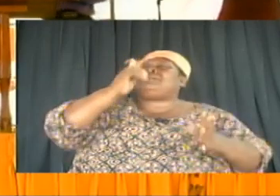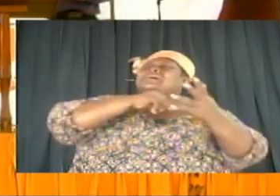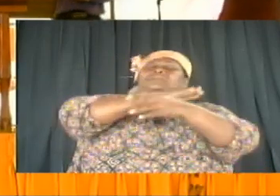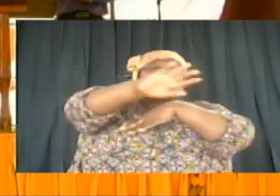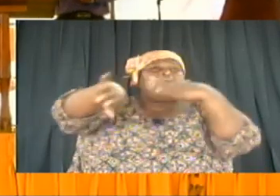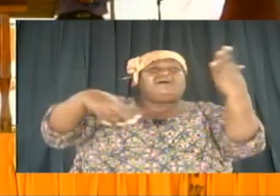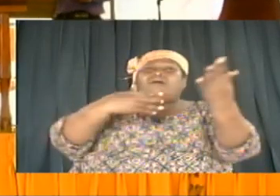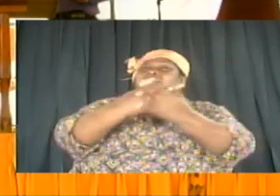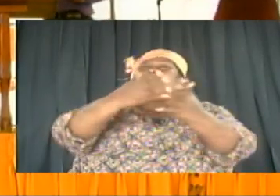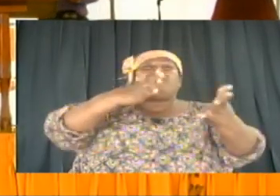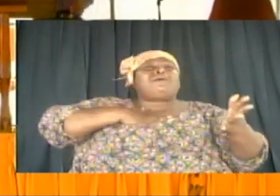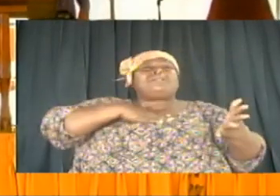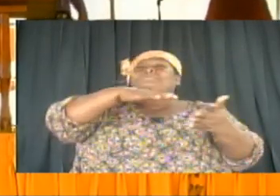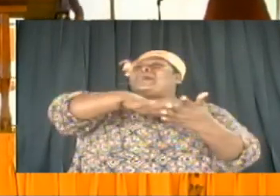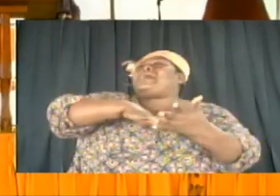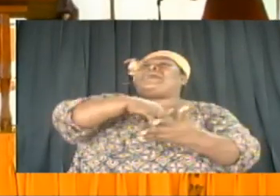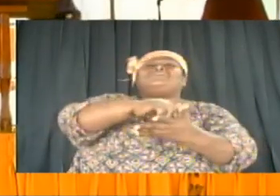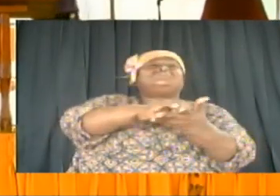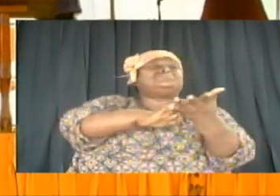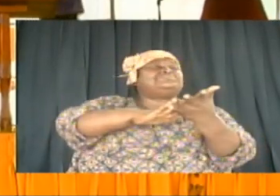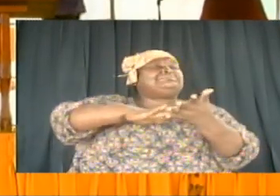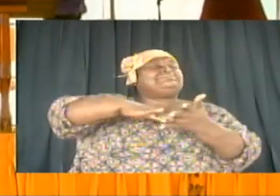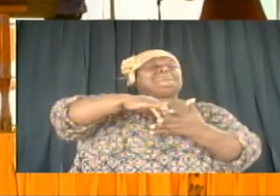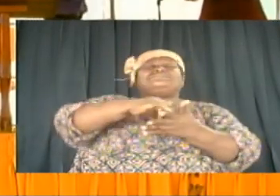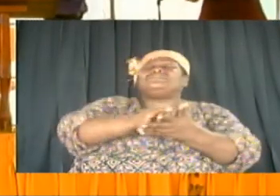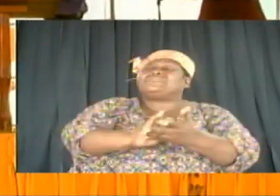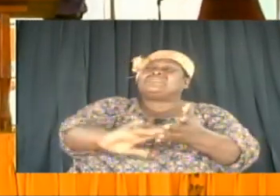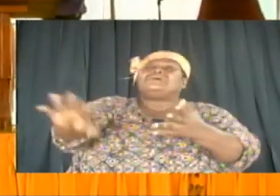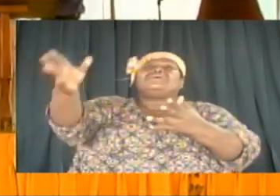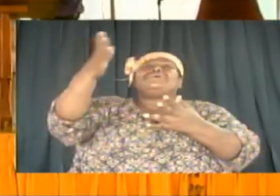time. Yes. All my